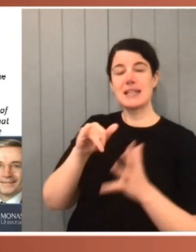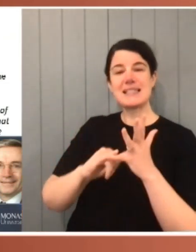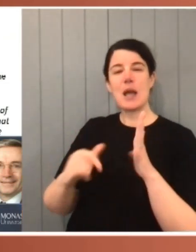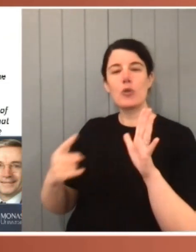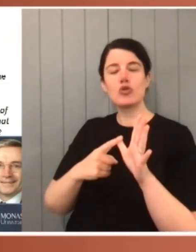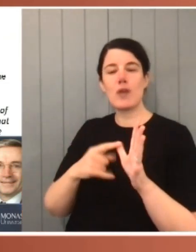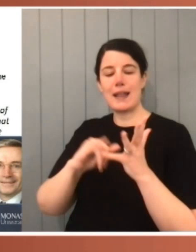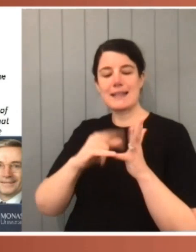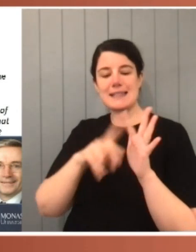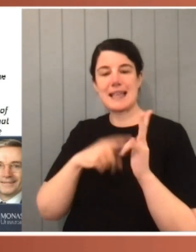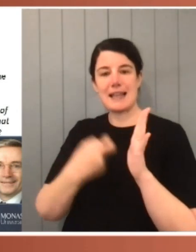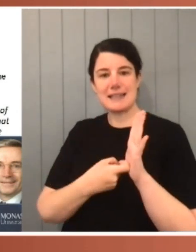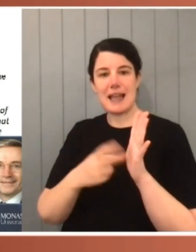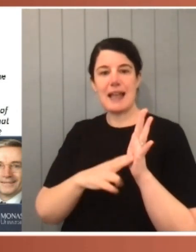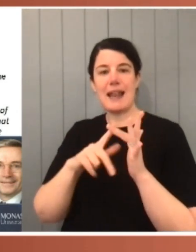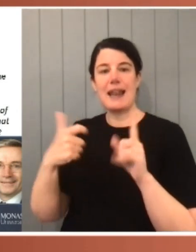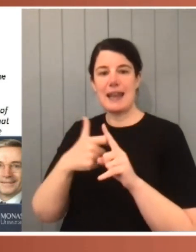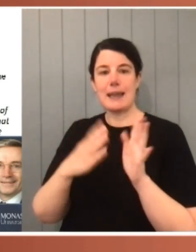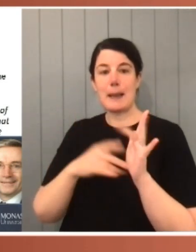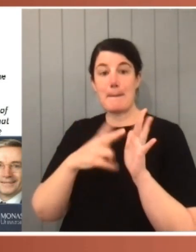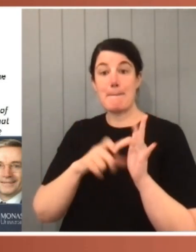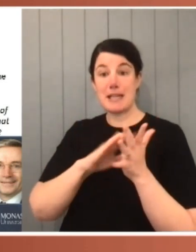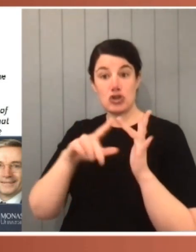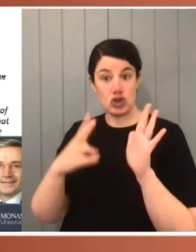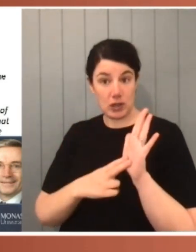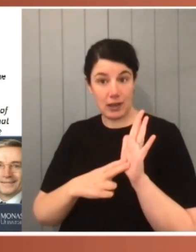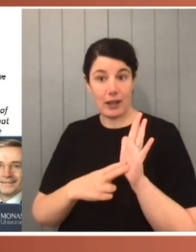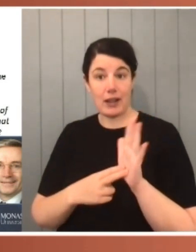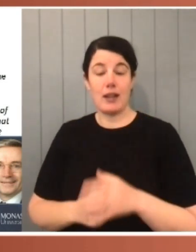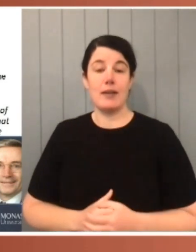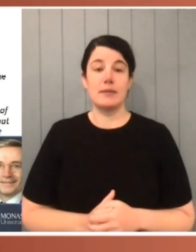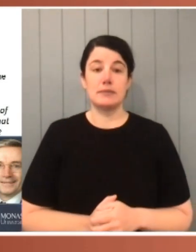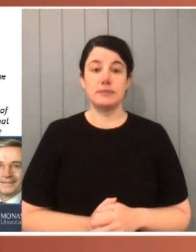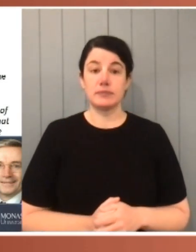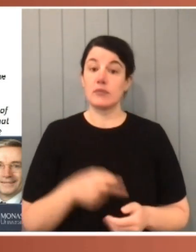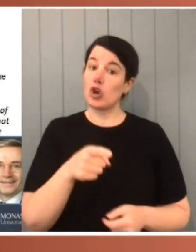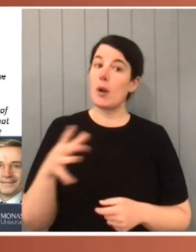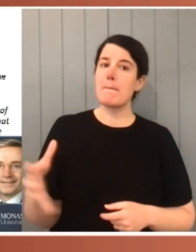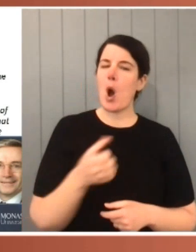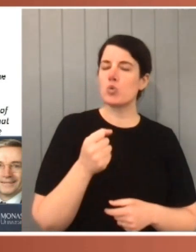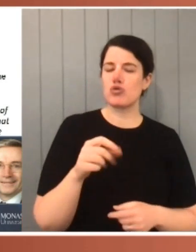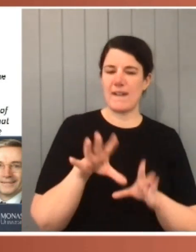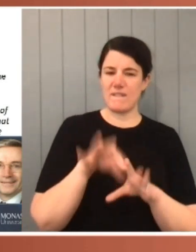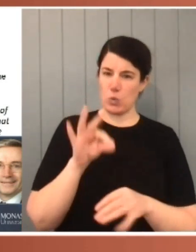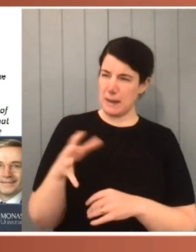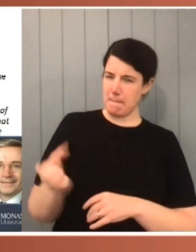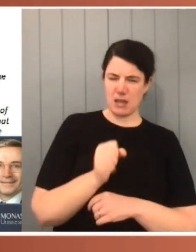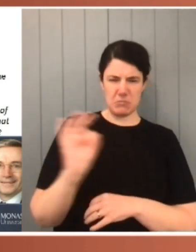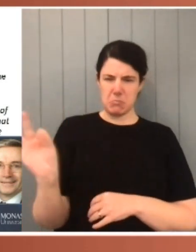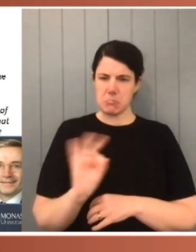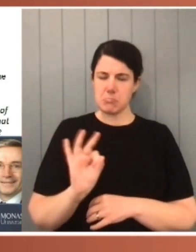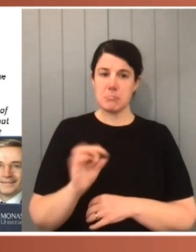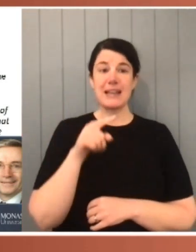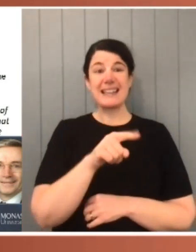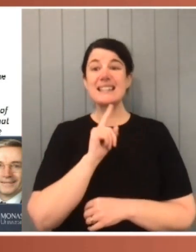Senator Nick Minchin. For Minchin, compulsory voting was an anathema. Quote, "In relation